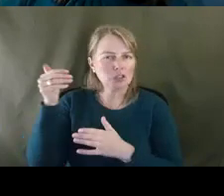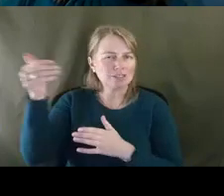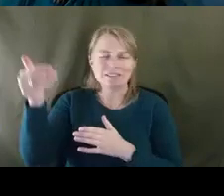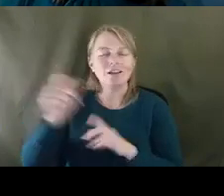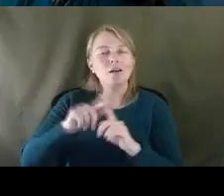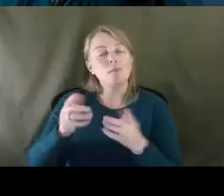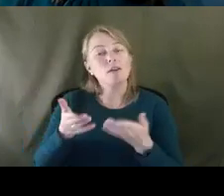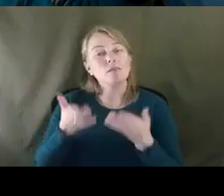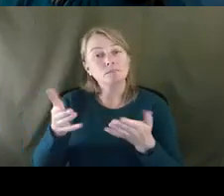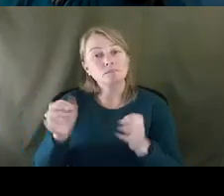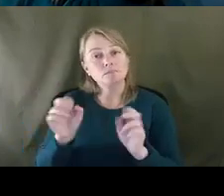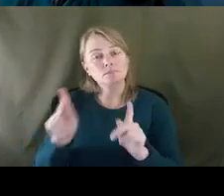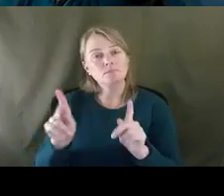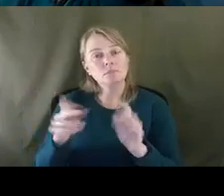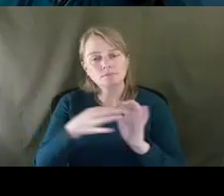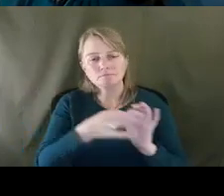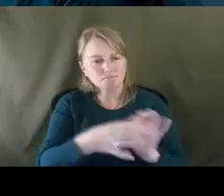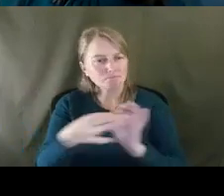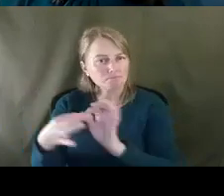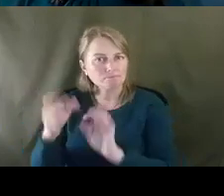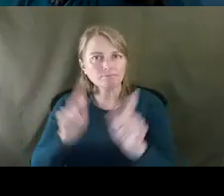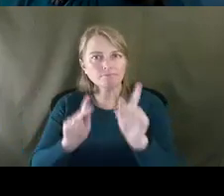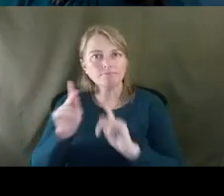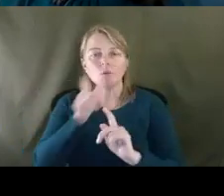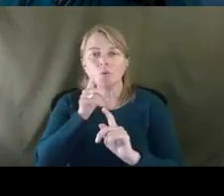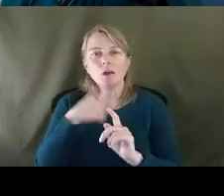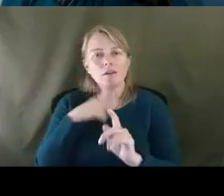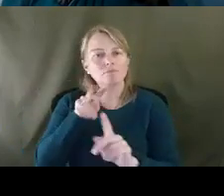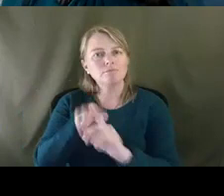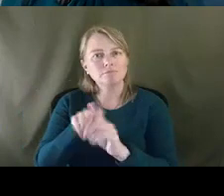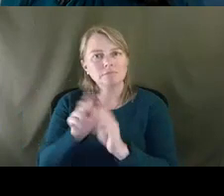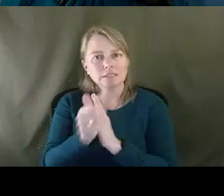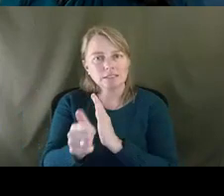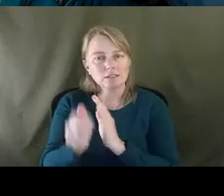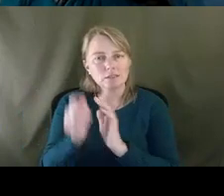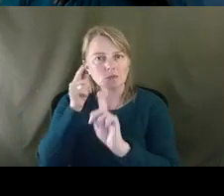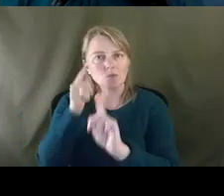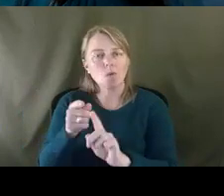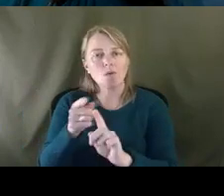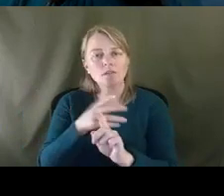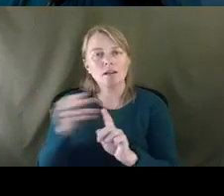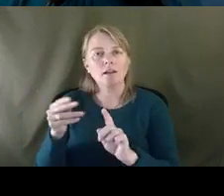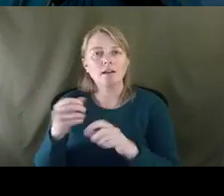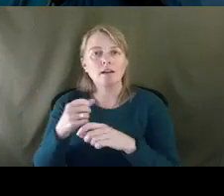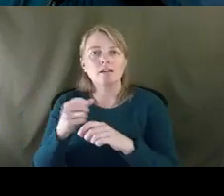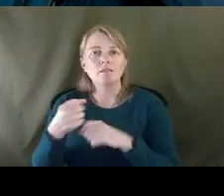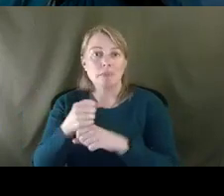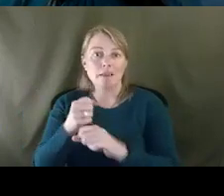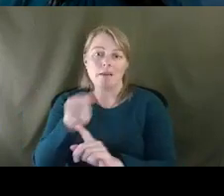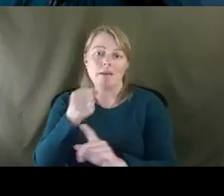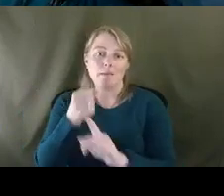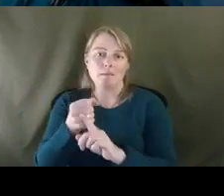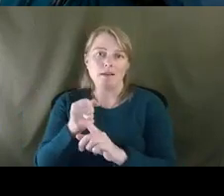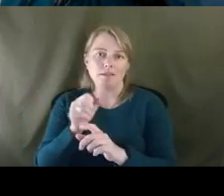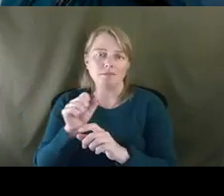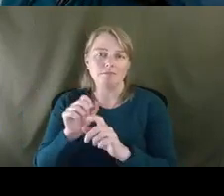the opportunity to make connections with people who have relevant skills and goals and who can make a real impact on a mentee's